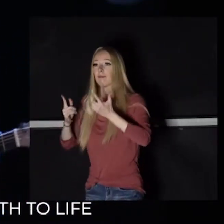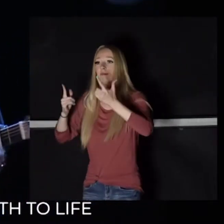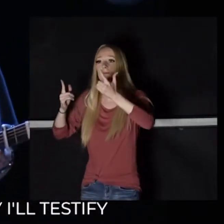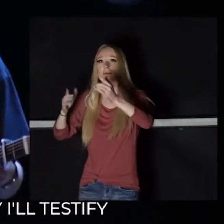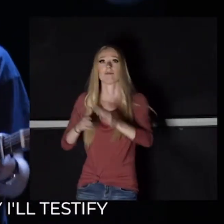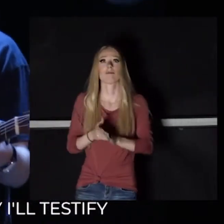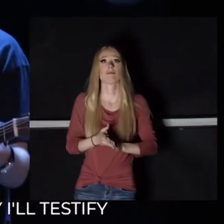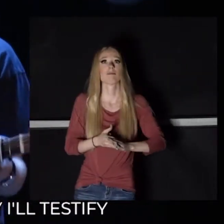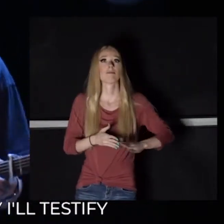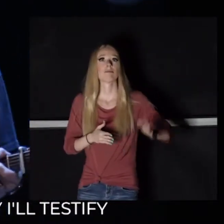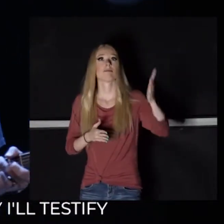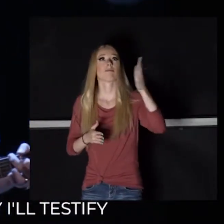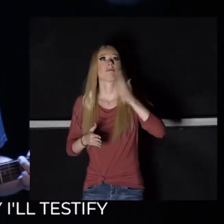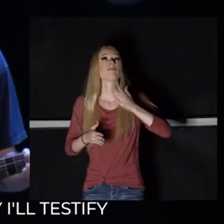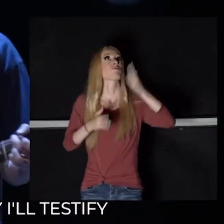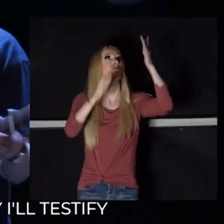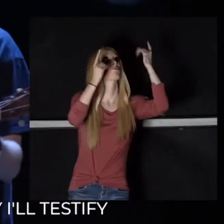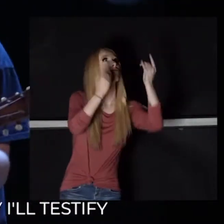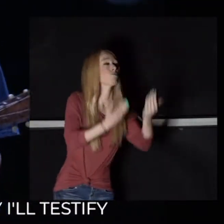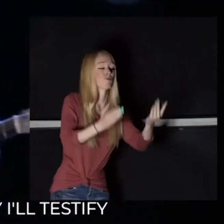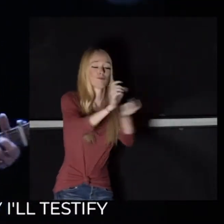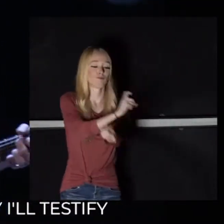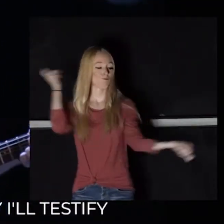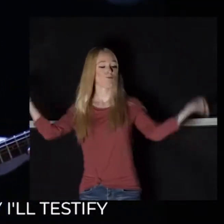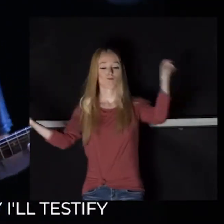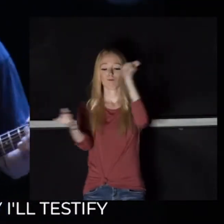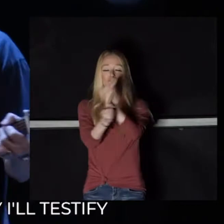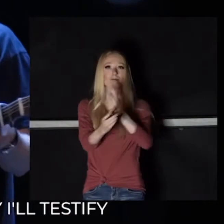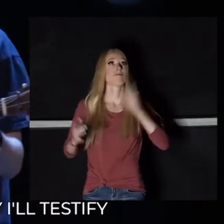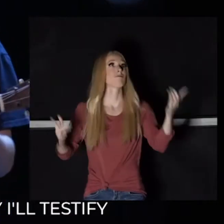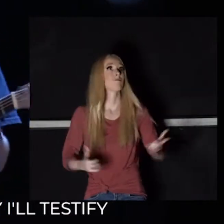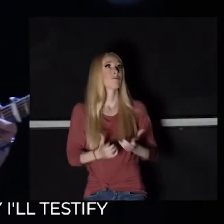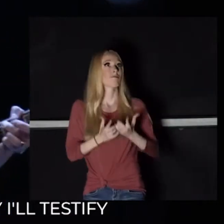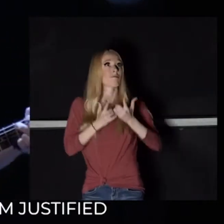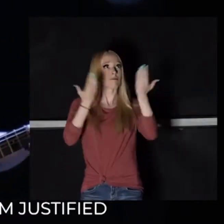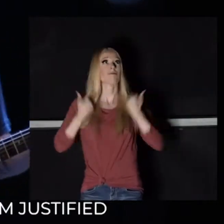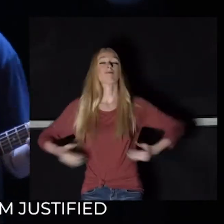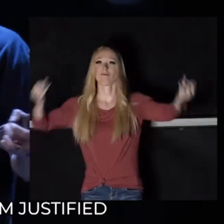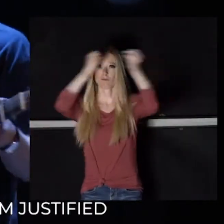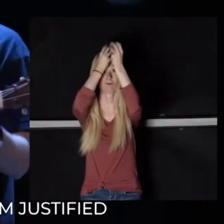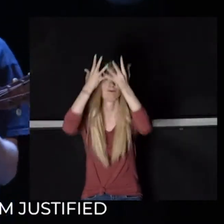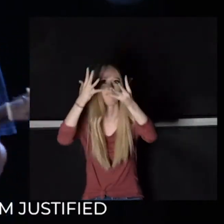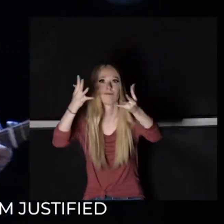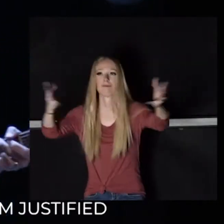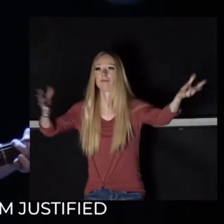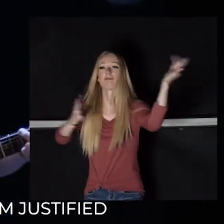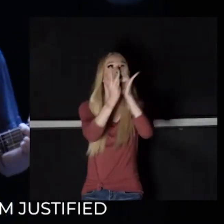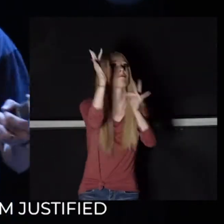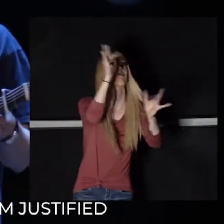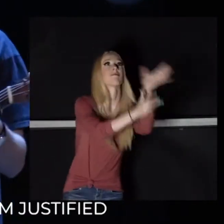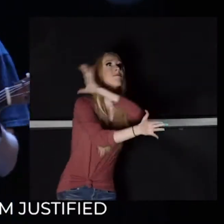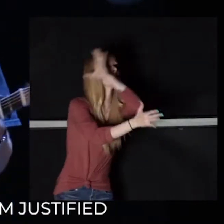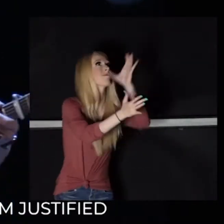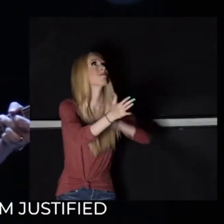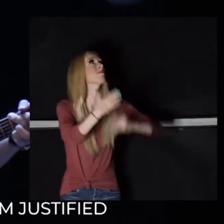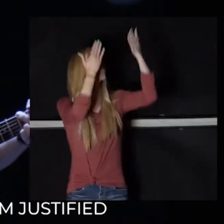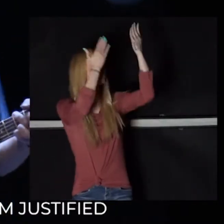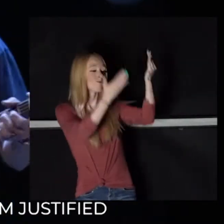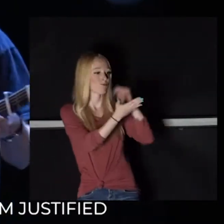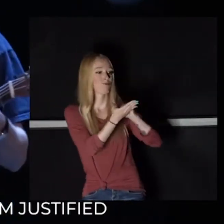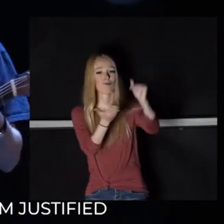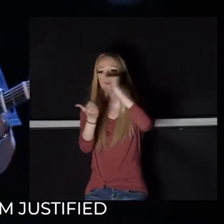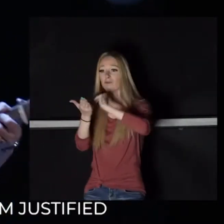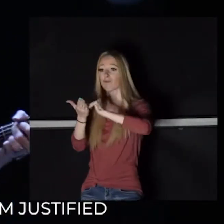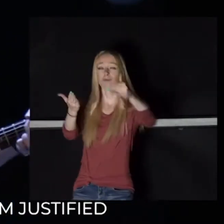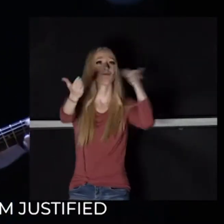to life, 'cause grace rewrote my story. I'll testify. By Jesus Christ